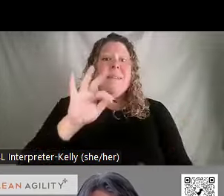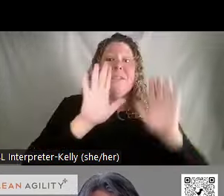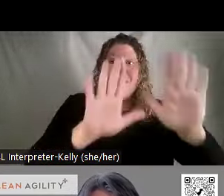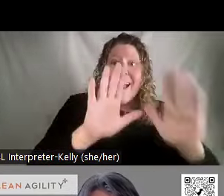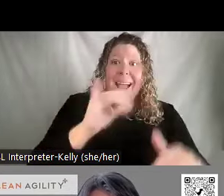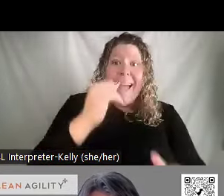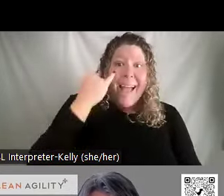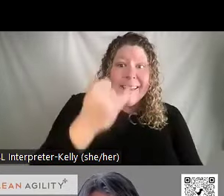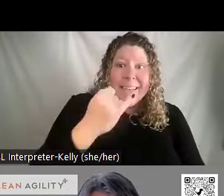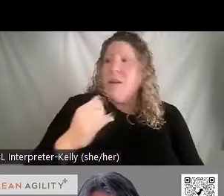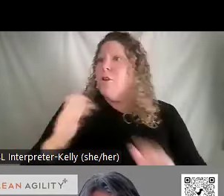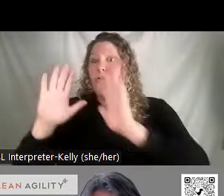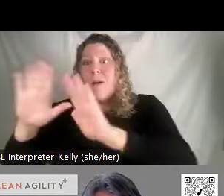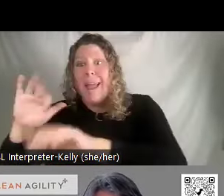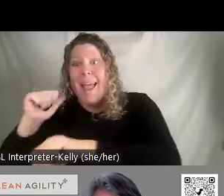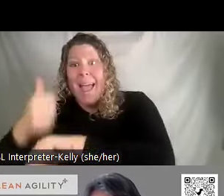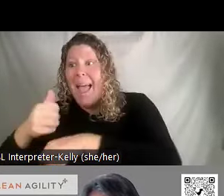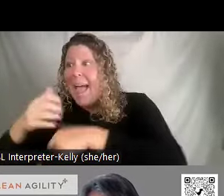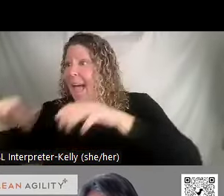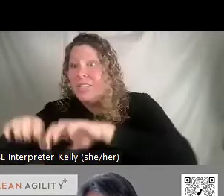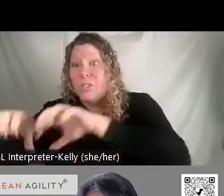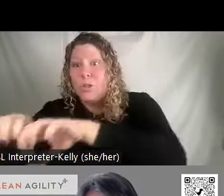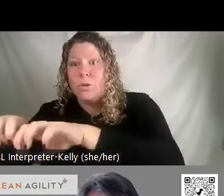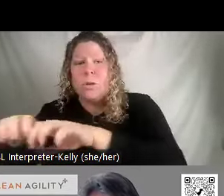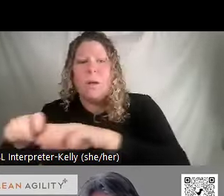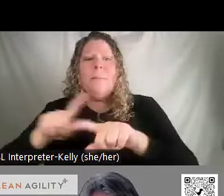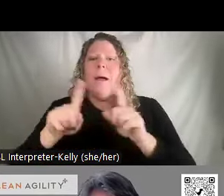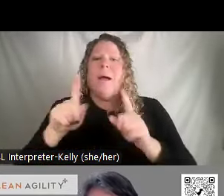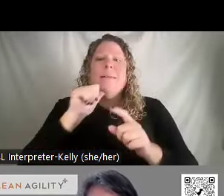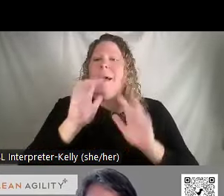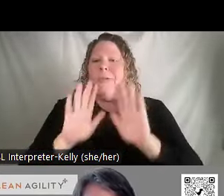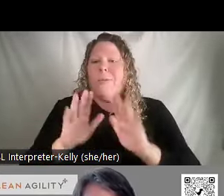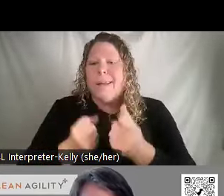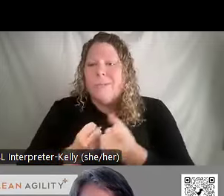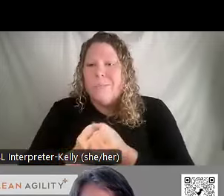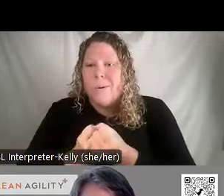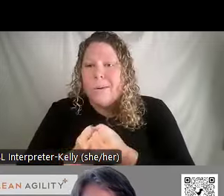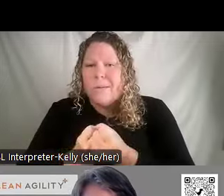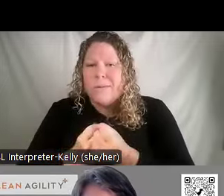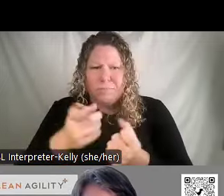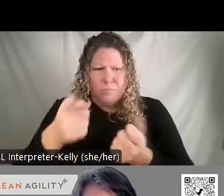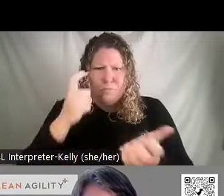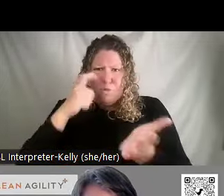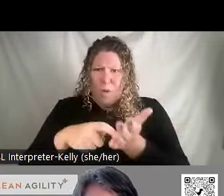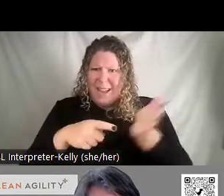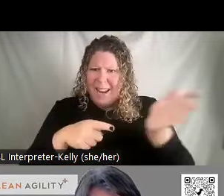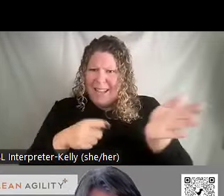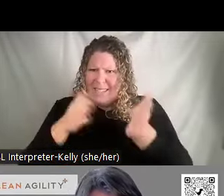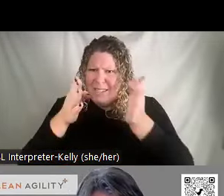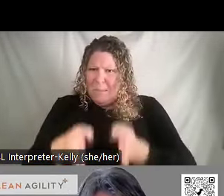execution where there wasn't great buy-in. Do any of you recognize this person on the screen?